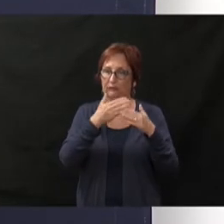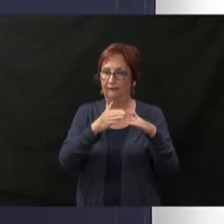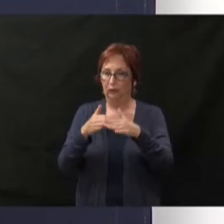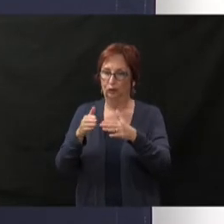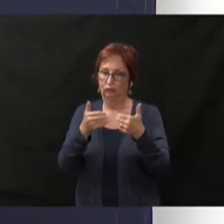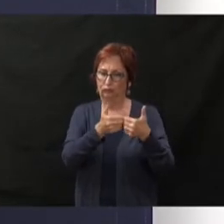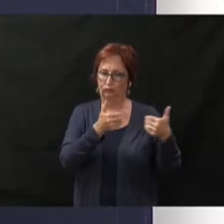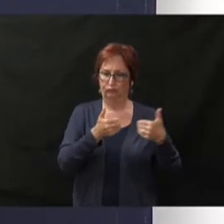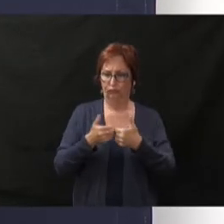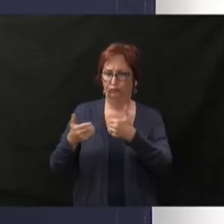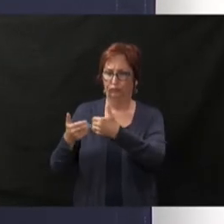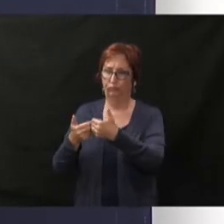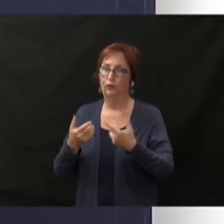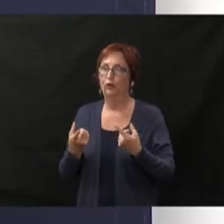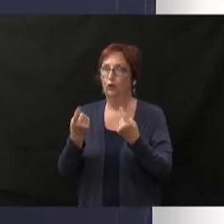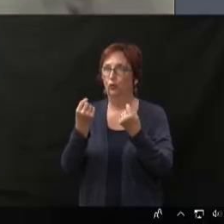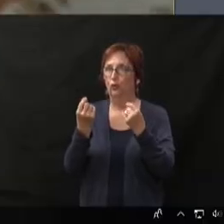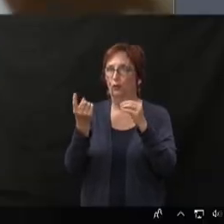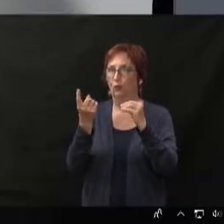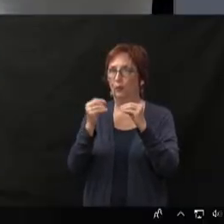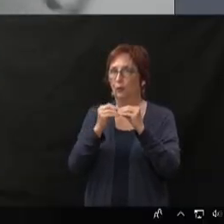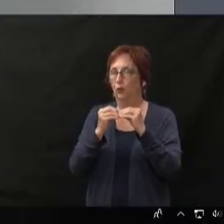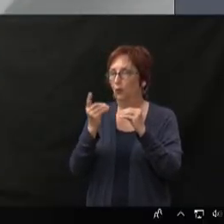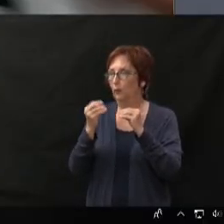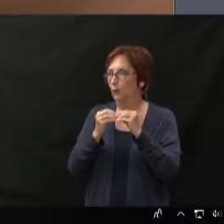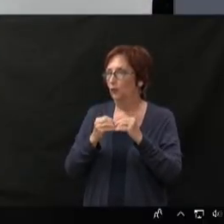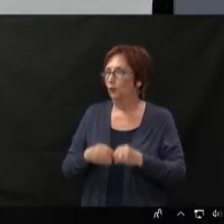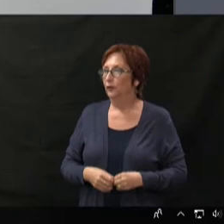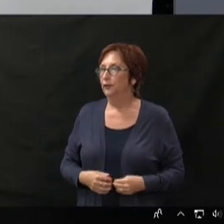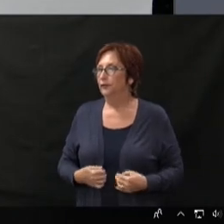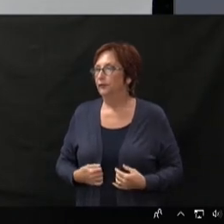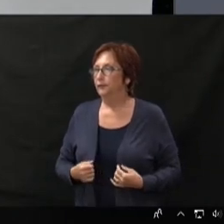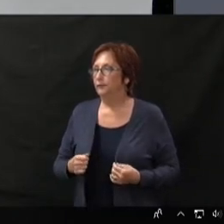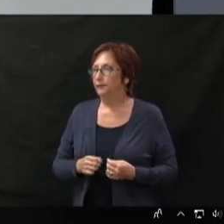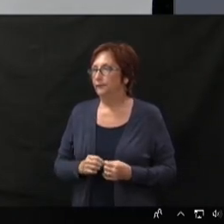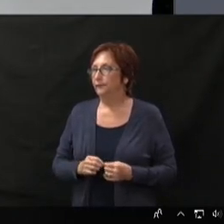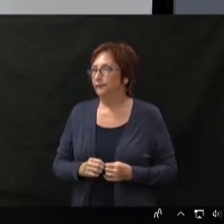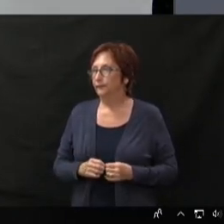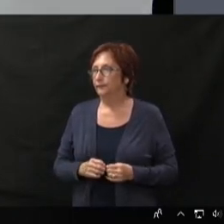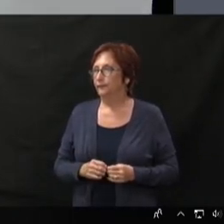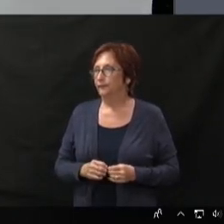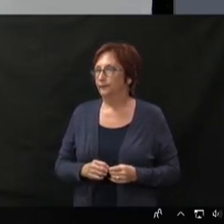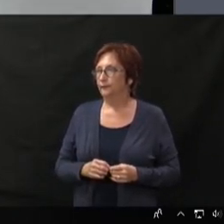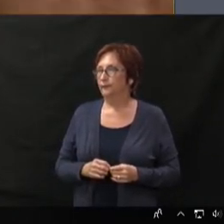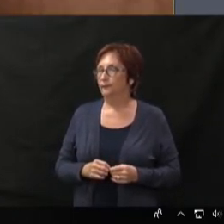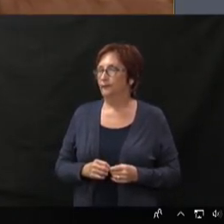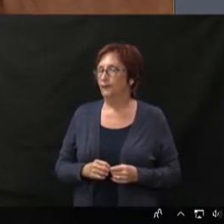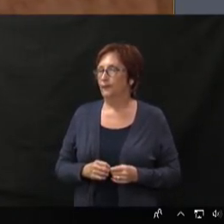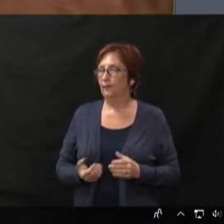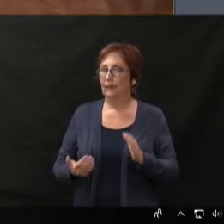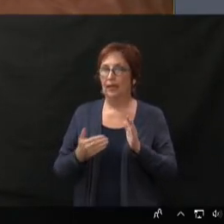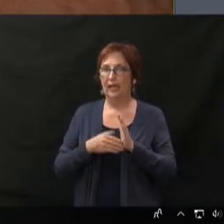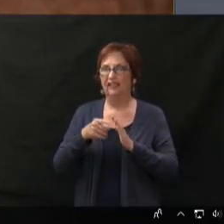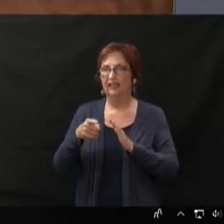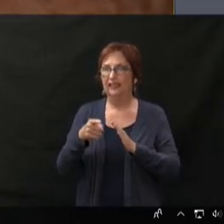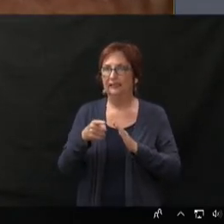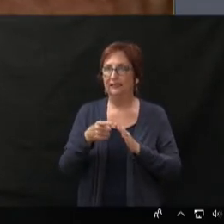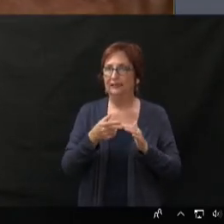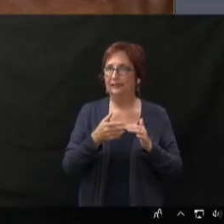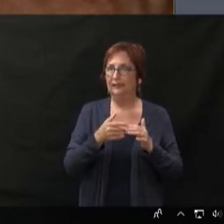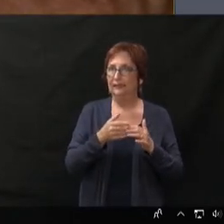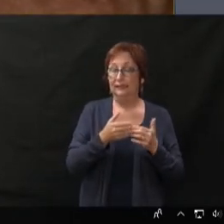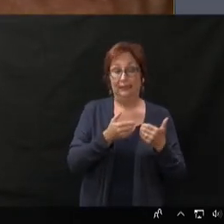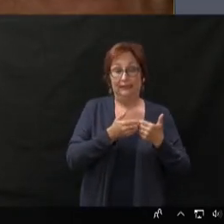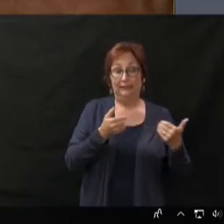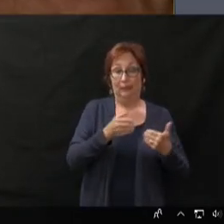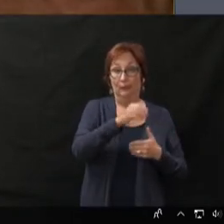Let's Again, this is its own syllable, so this